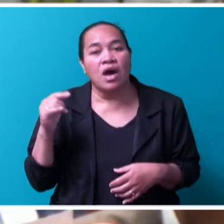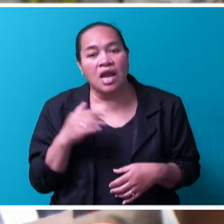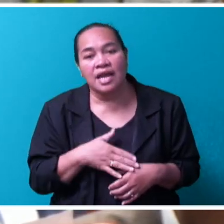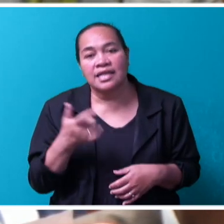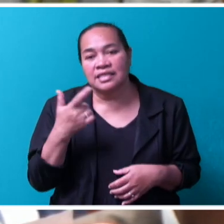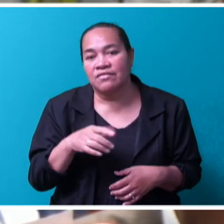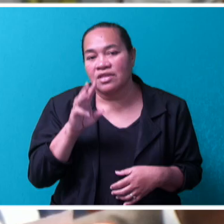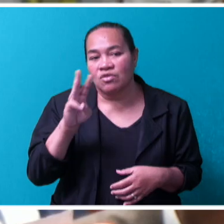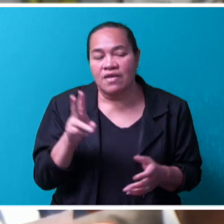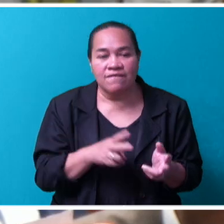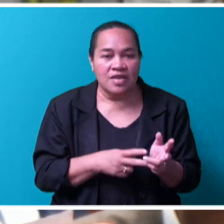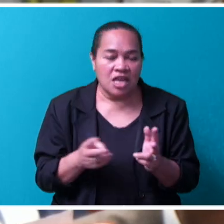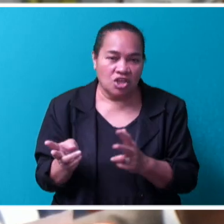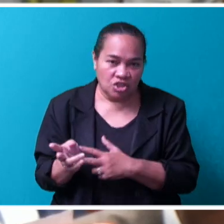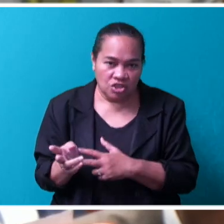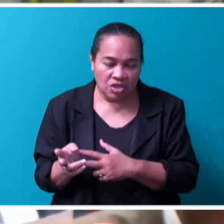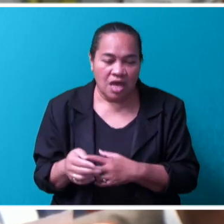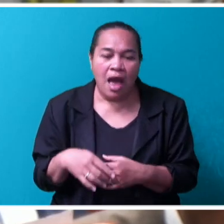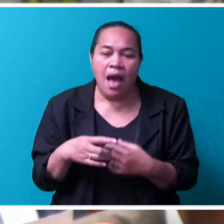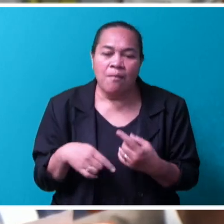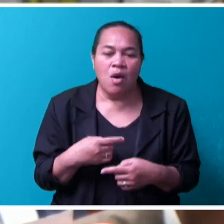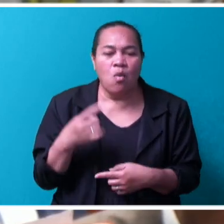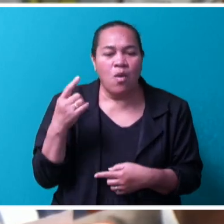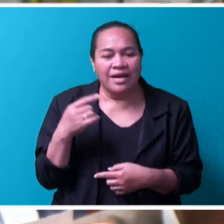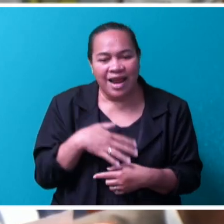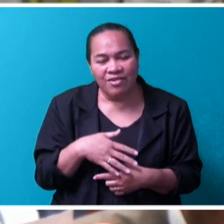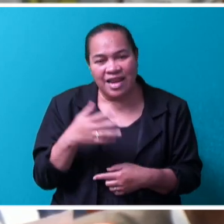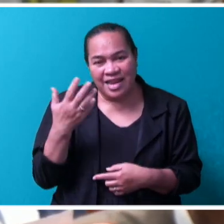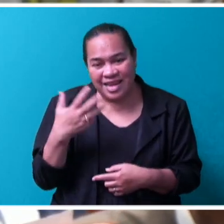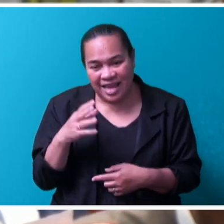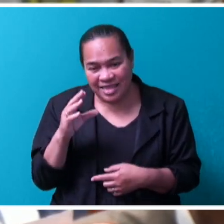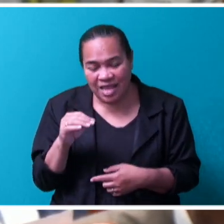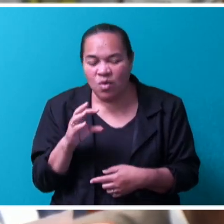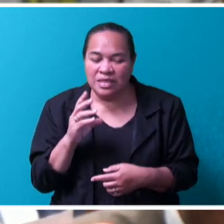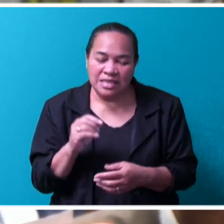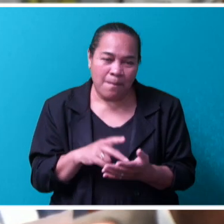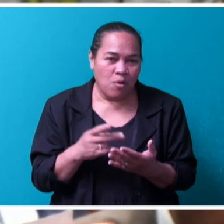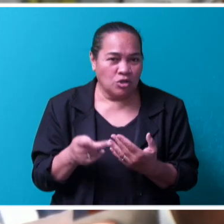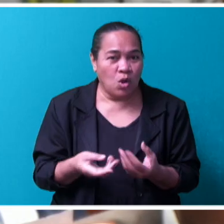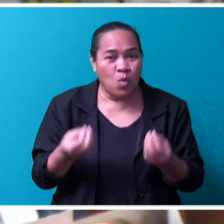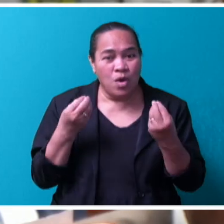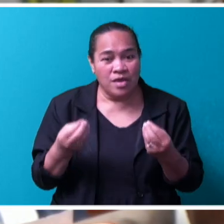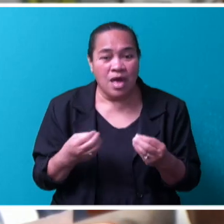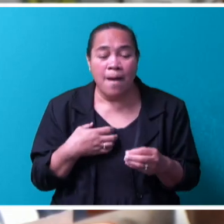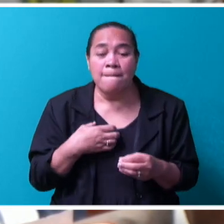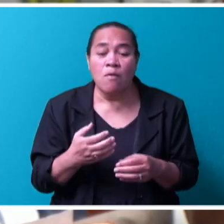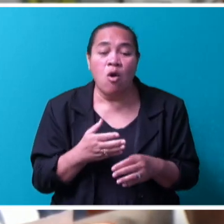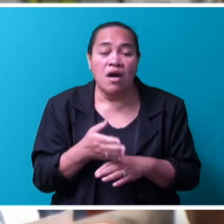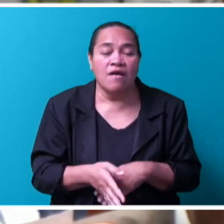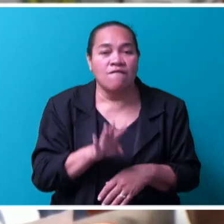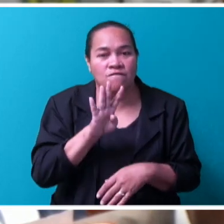villages, while 190 villages projects worth more than 4.2